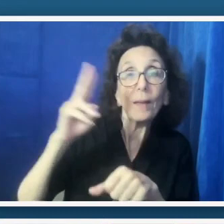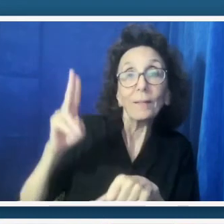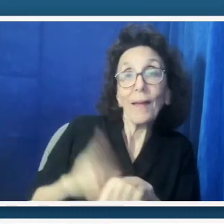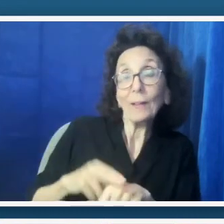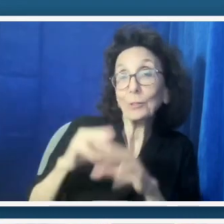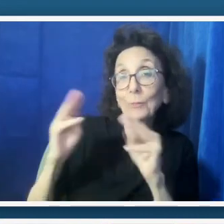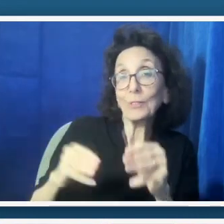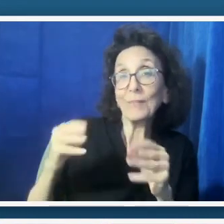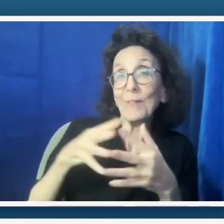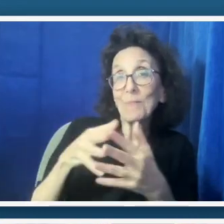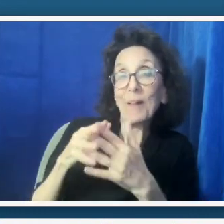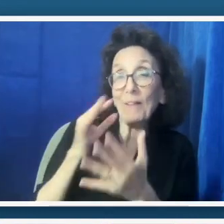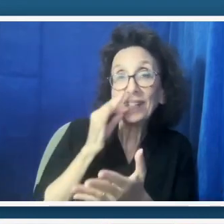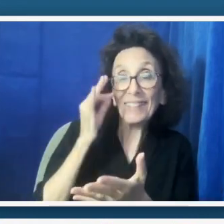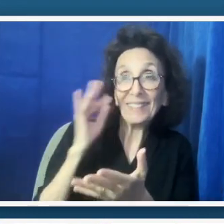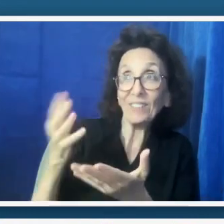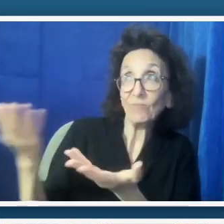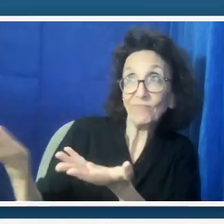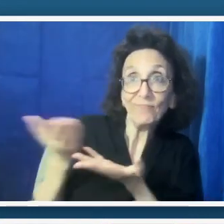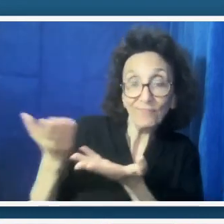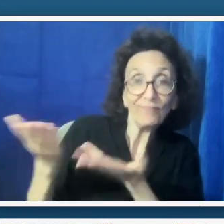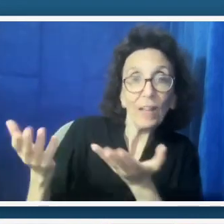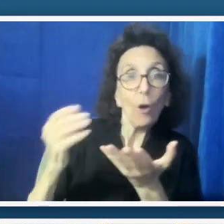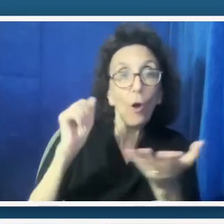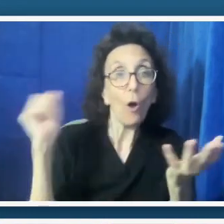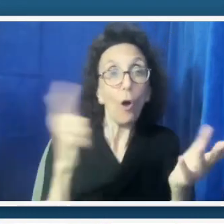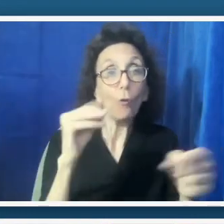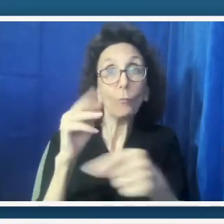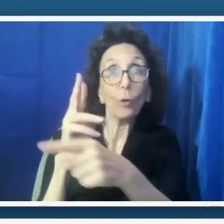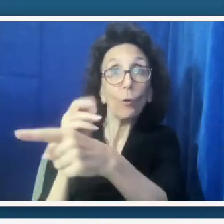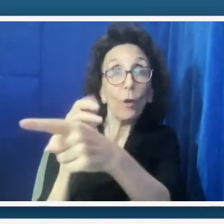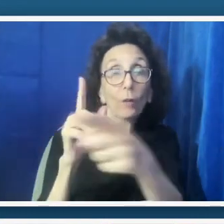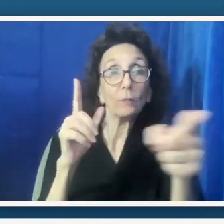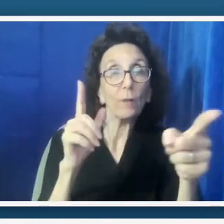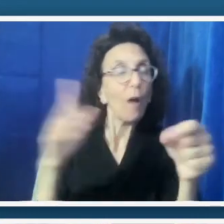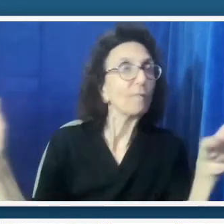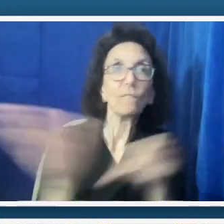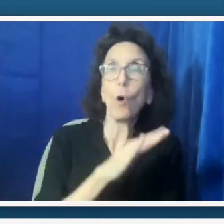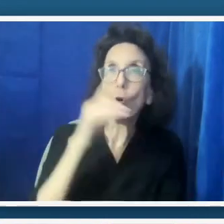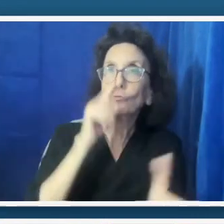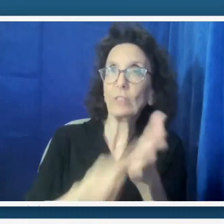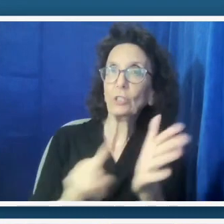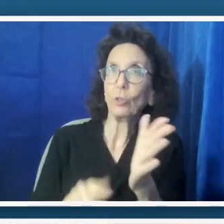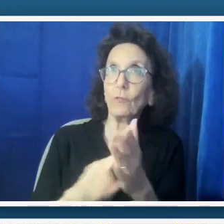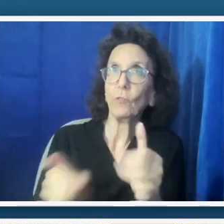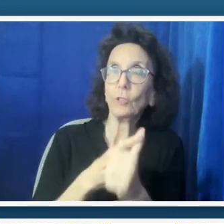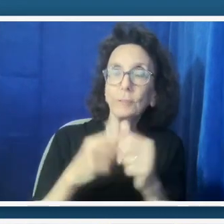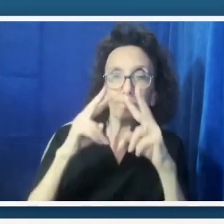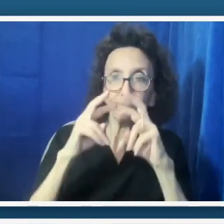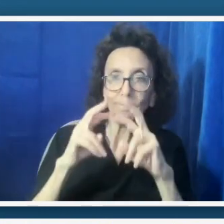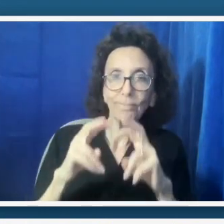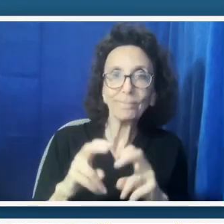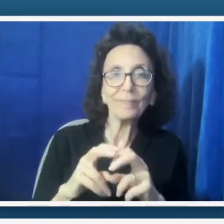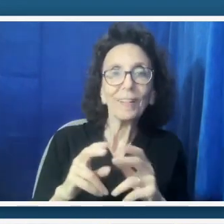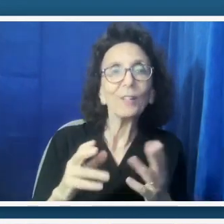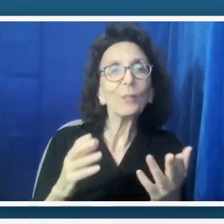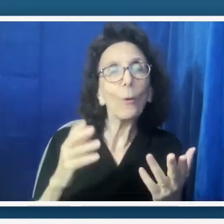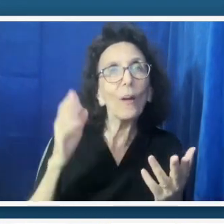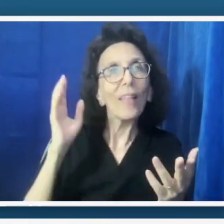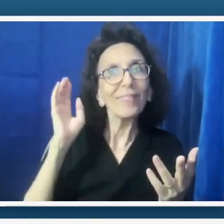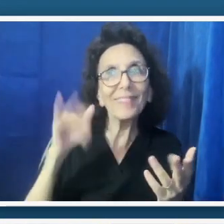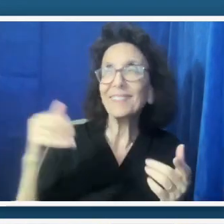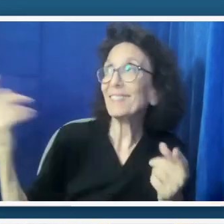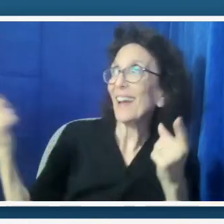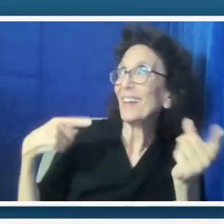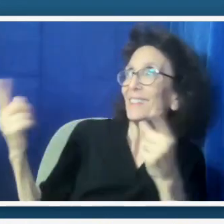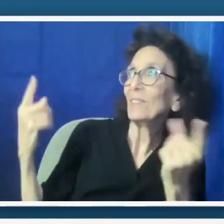Indian, and all of the murals included in it are very thoroughly researched and explained. And I'm glad to say that this kind of collaboration